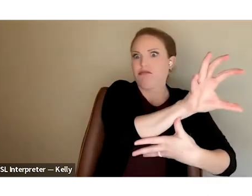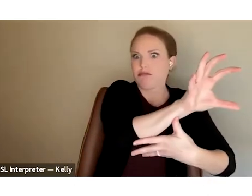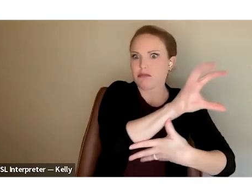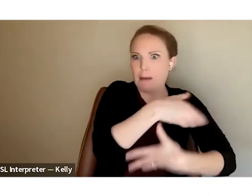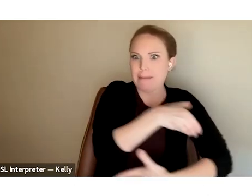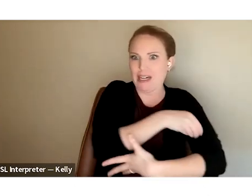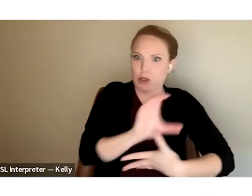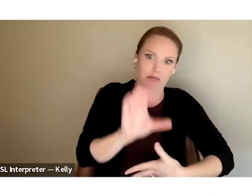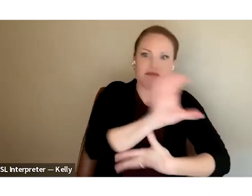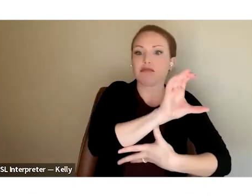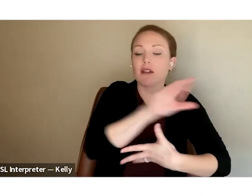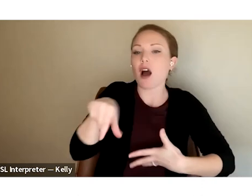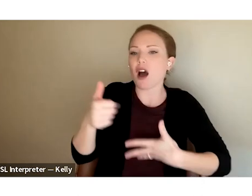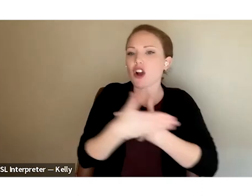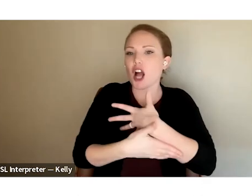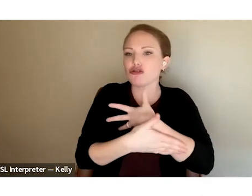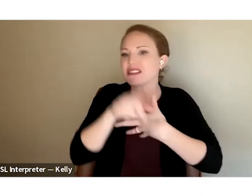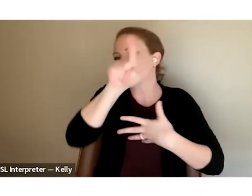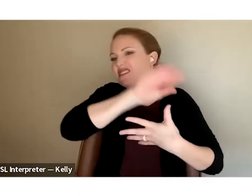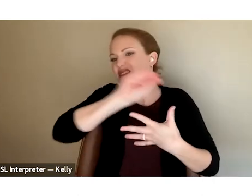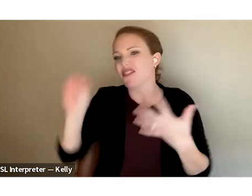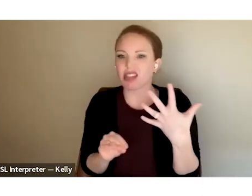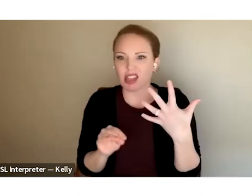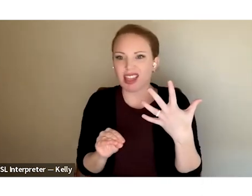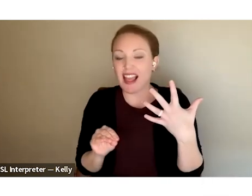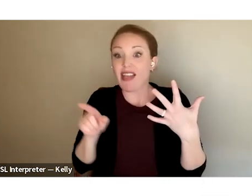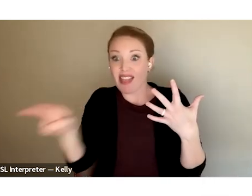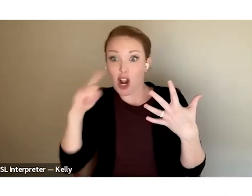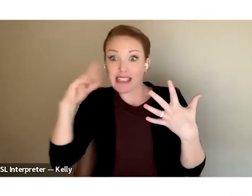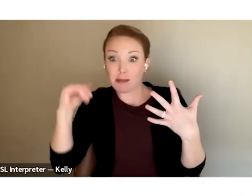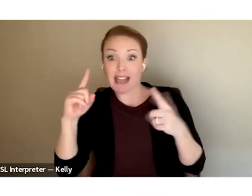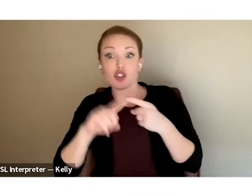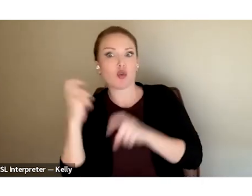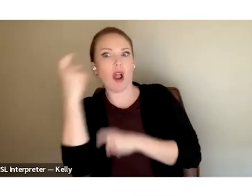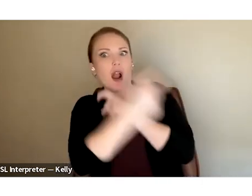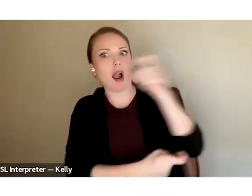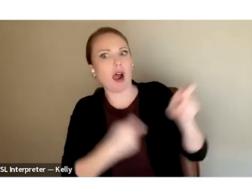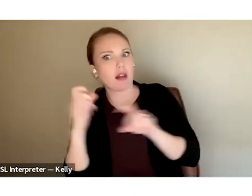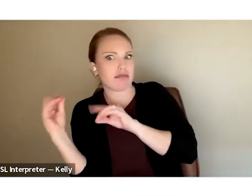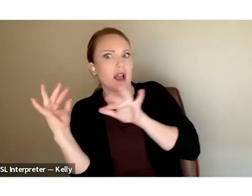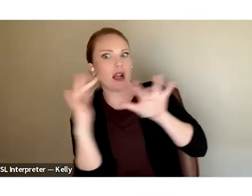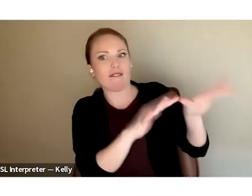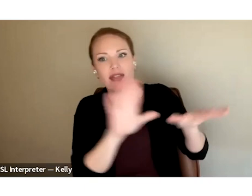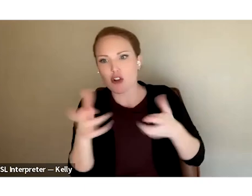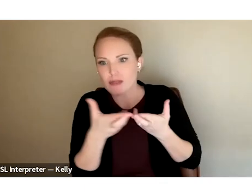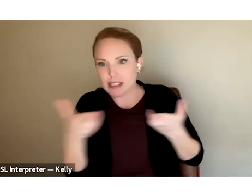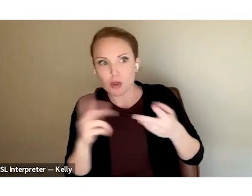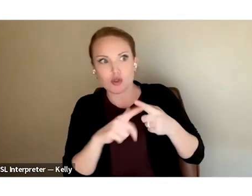these countries that in the global trade market are expected to produce like a monoculture and put it out into the world.